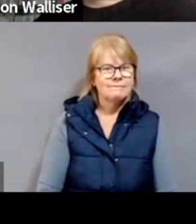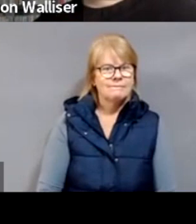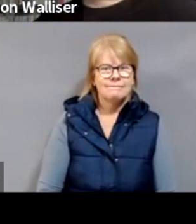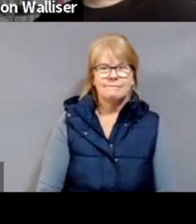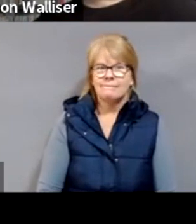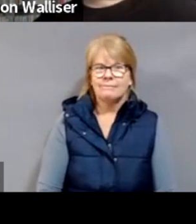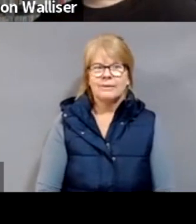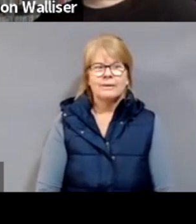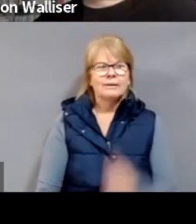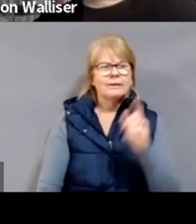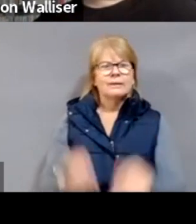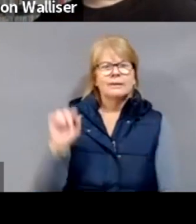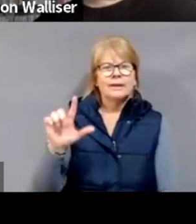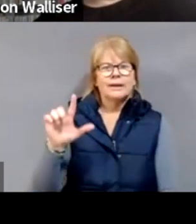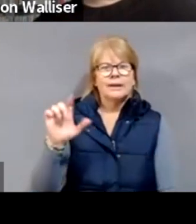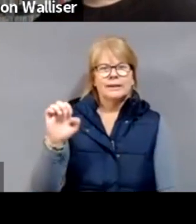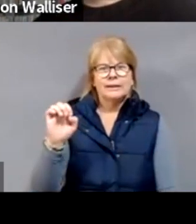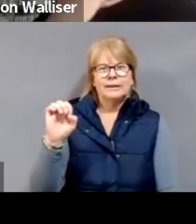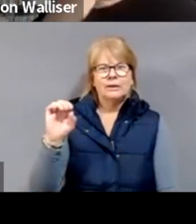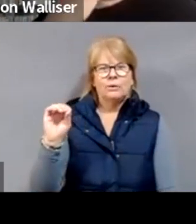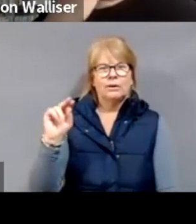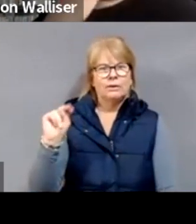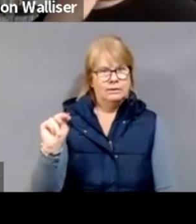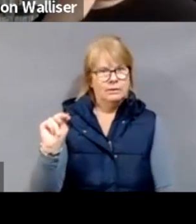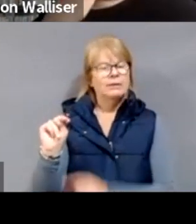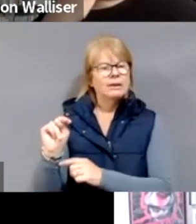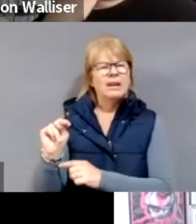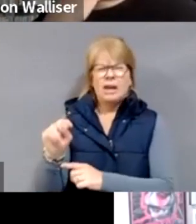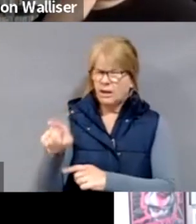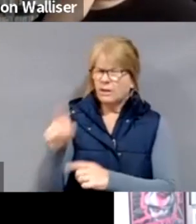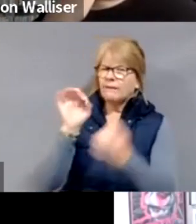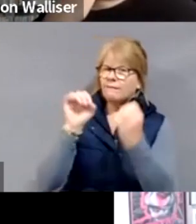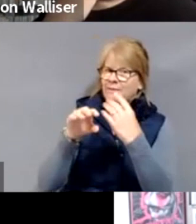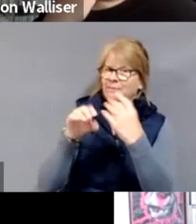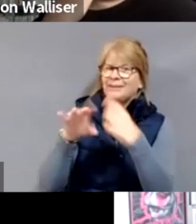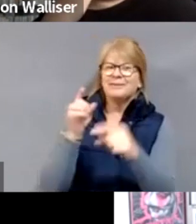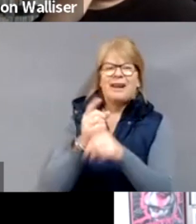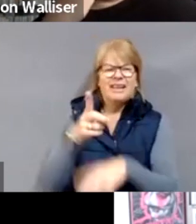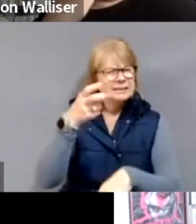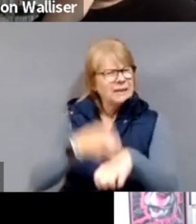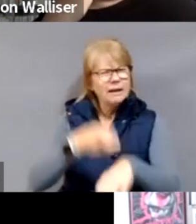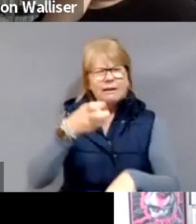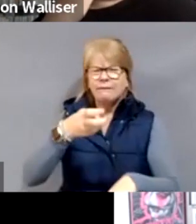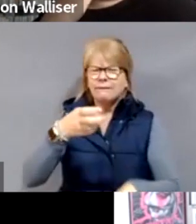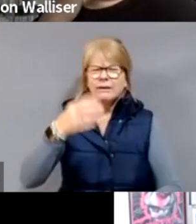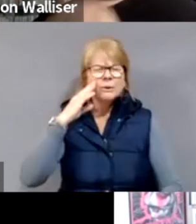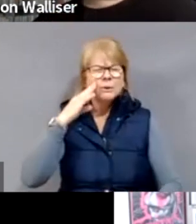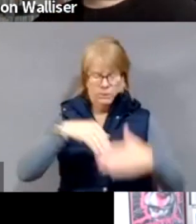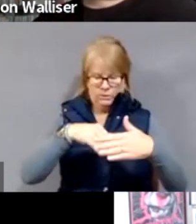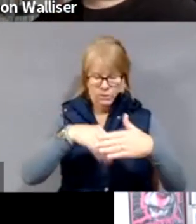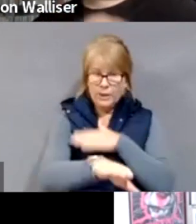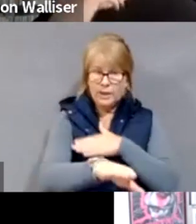That's interesting what you were saying about feedback. It is quite a tough thing. You walk into a room and you give your audition and there